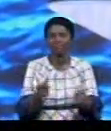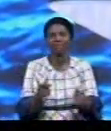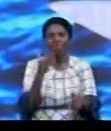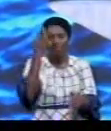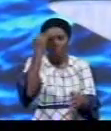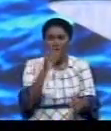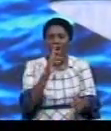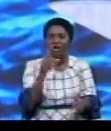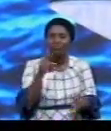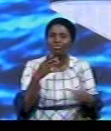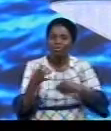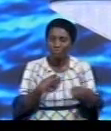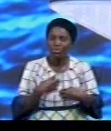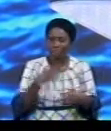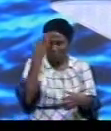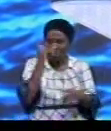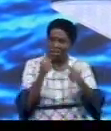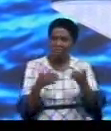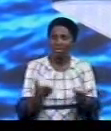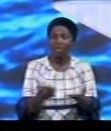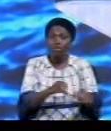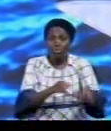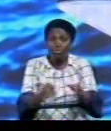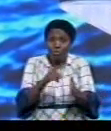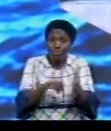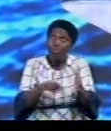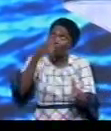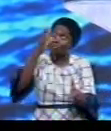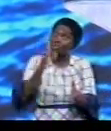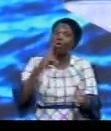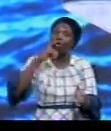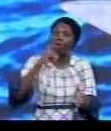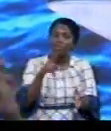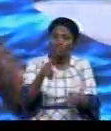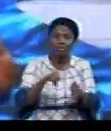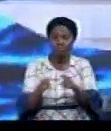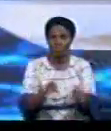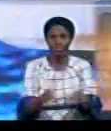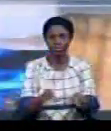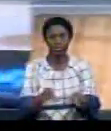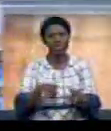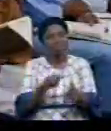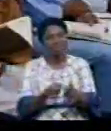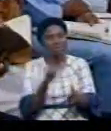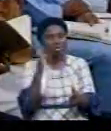complaining? Do what the Lord has told you to do. There'll be calm in your life.